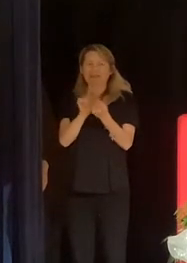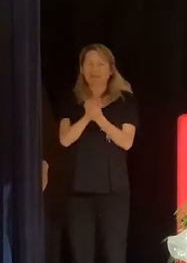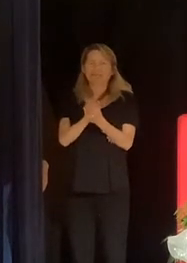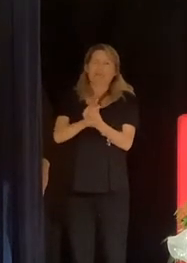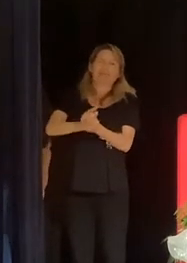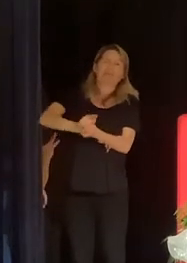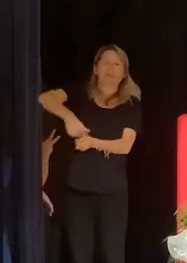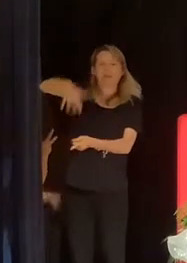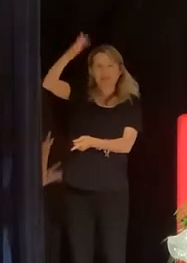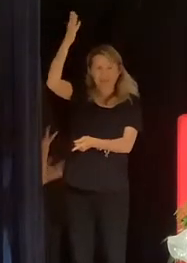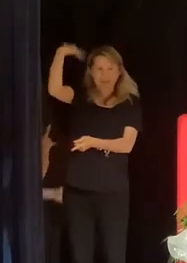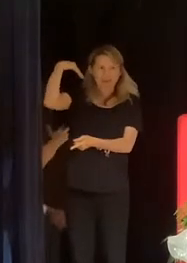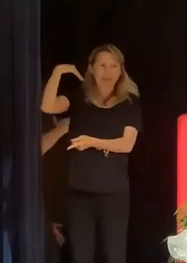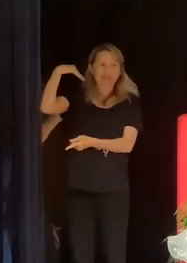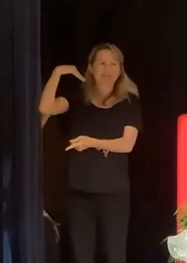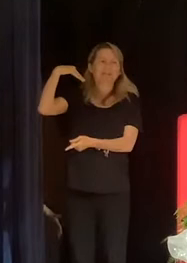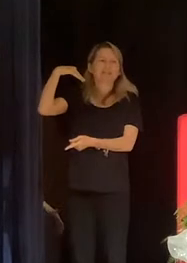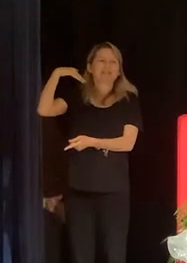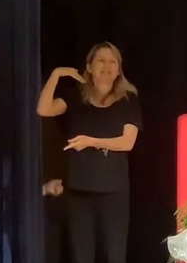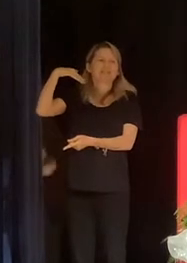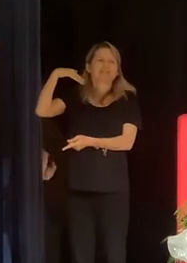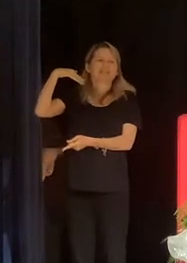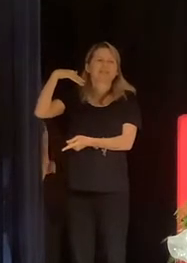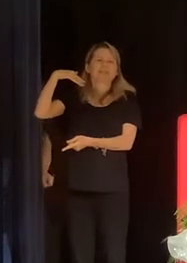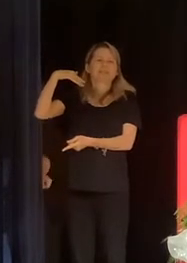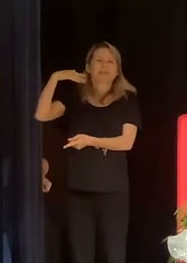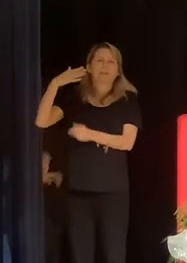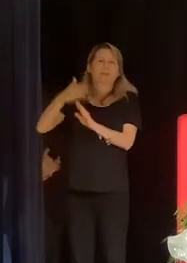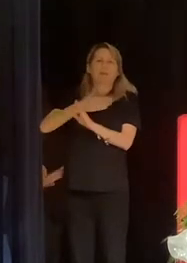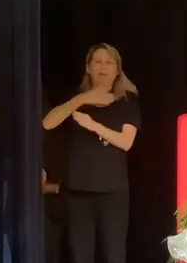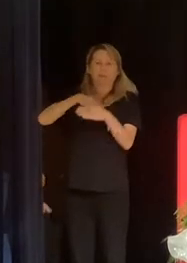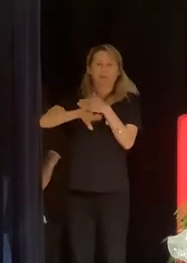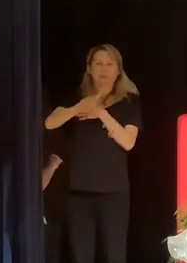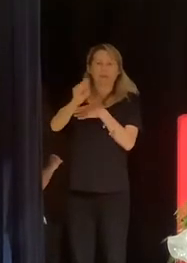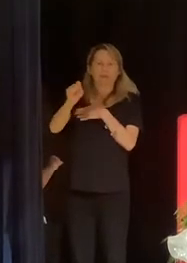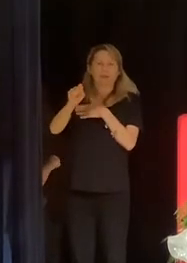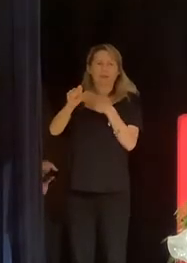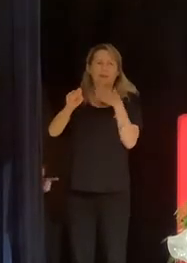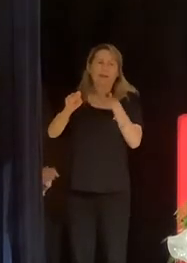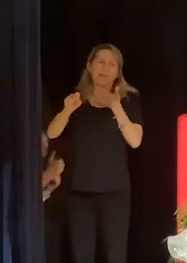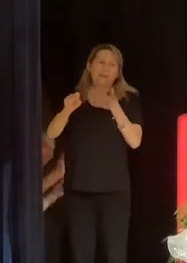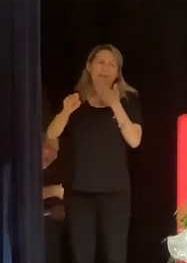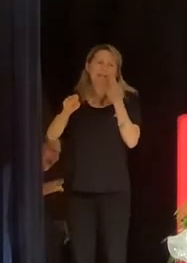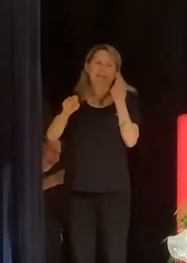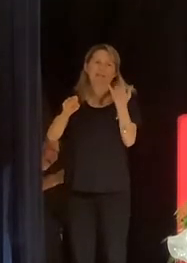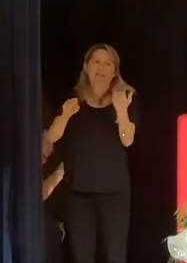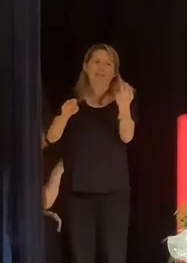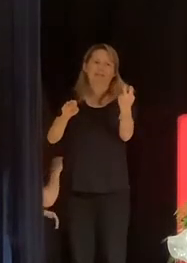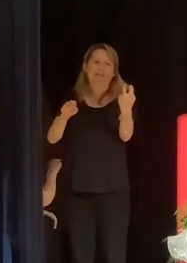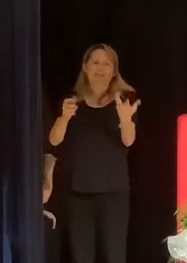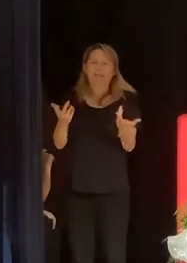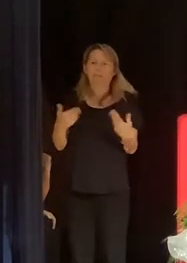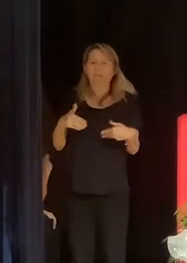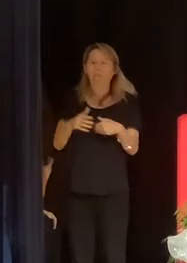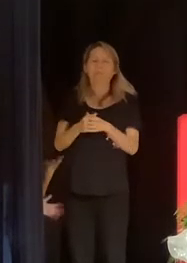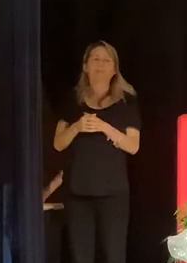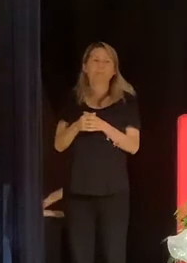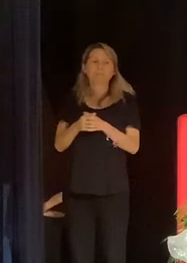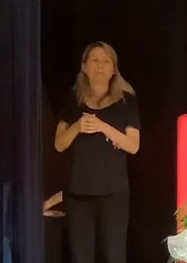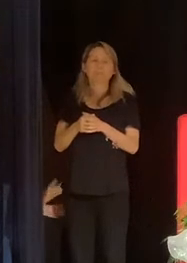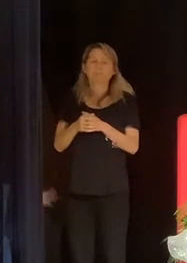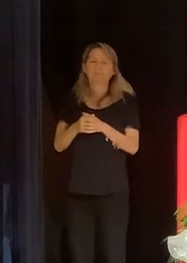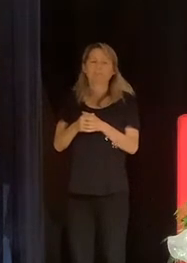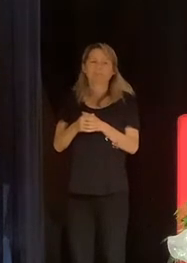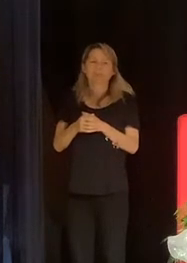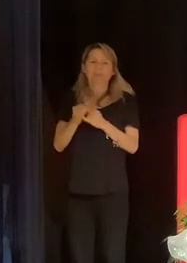ago, before she even came to Drury. So happy to see her here today and making it through this final